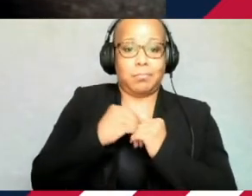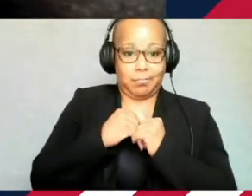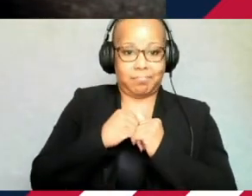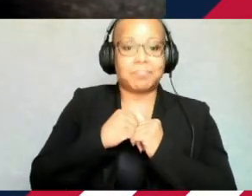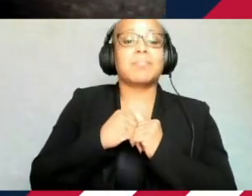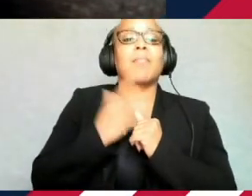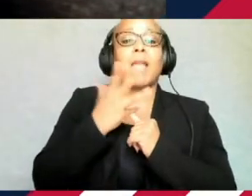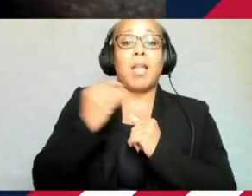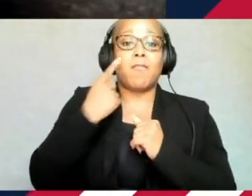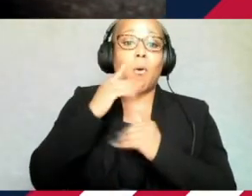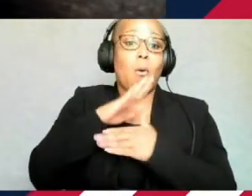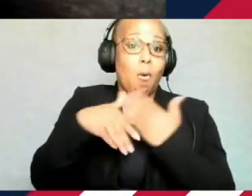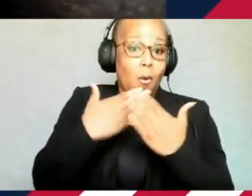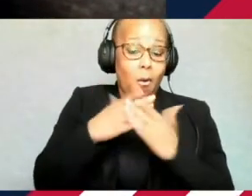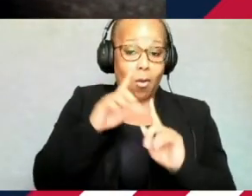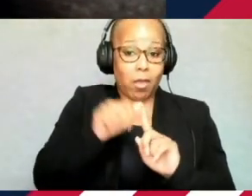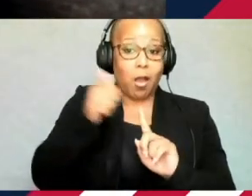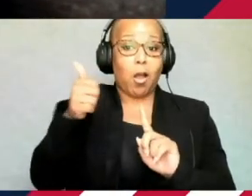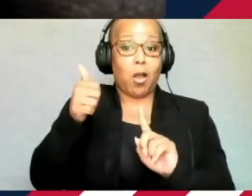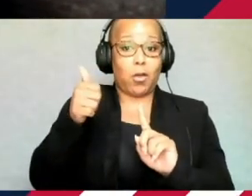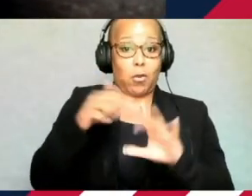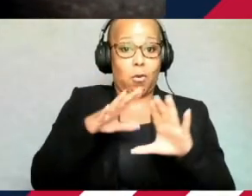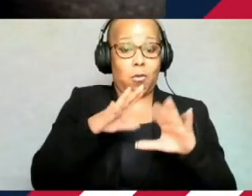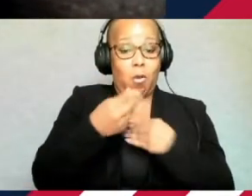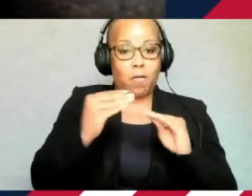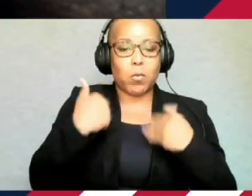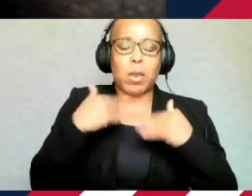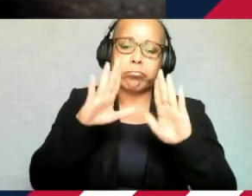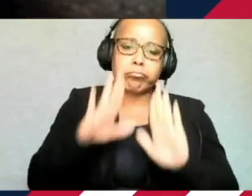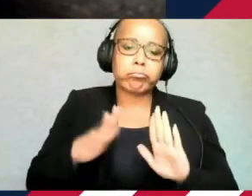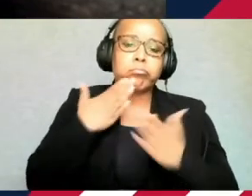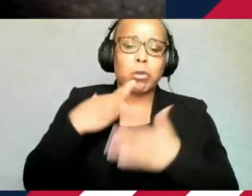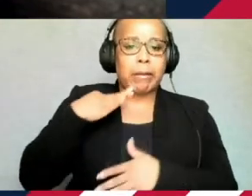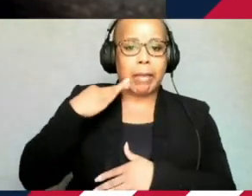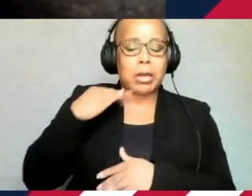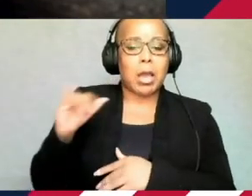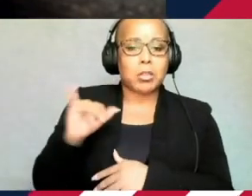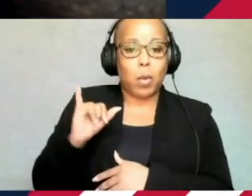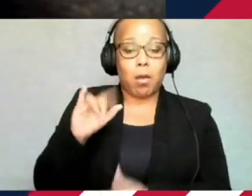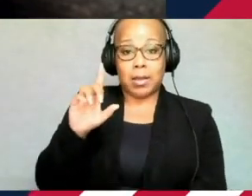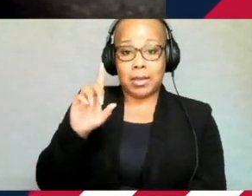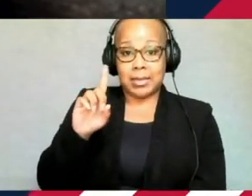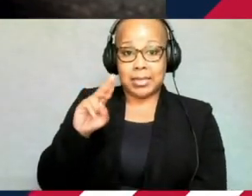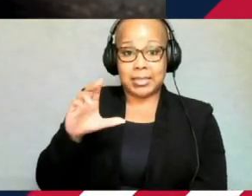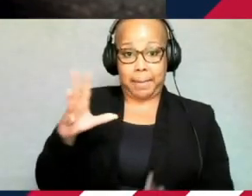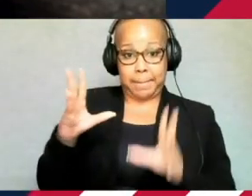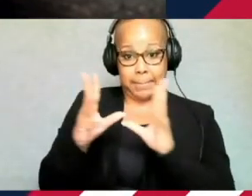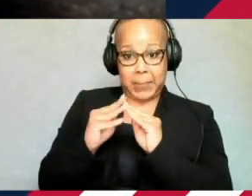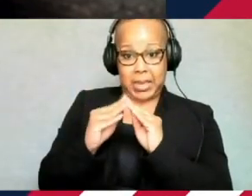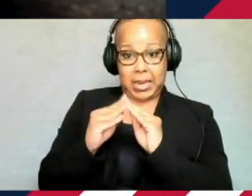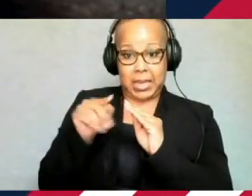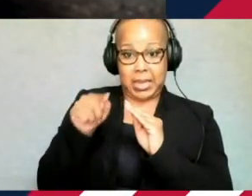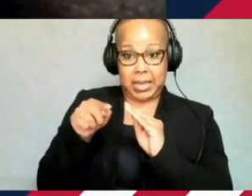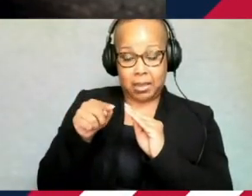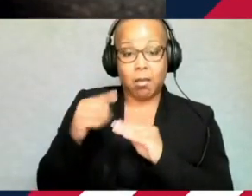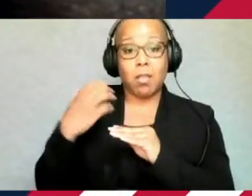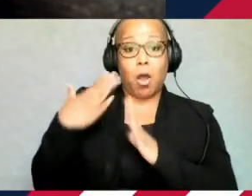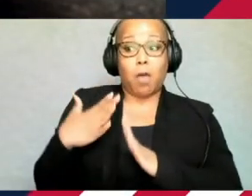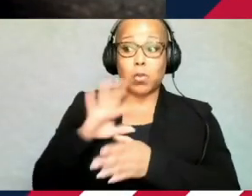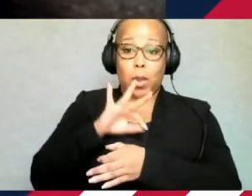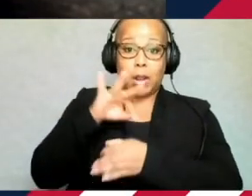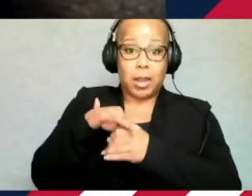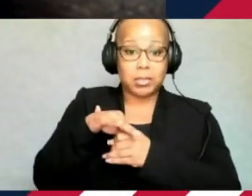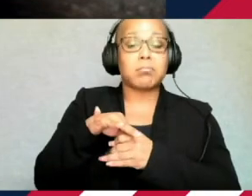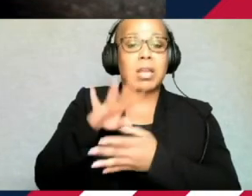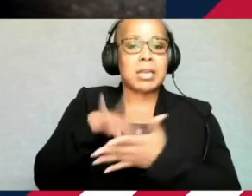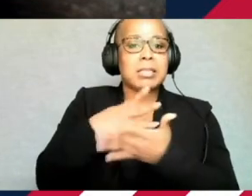and for all the other offices, we had a ton of great candidates as well. And the DNC meeting at which the officers were elected was scheduled to end